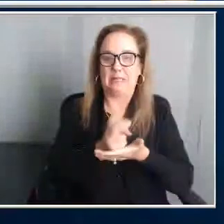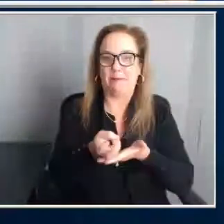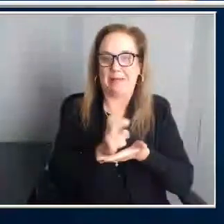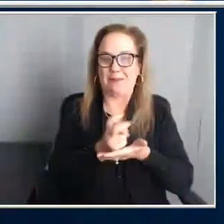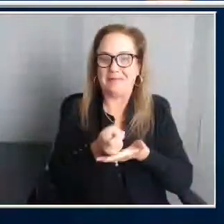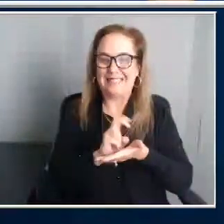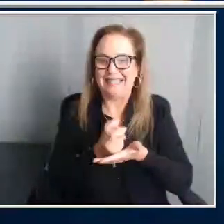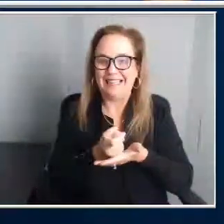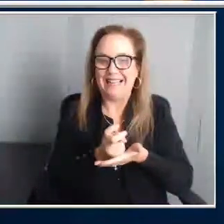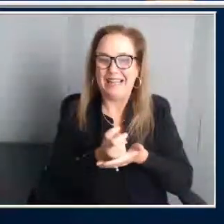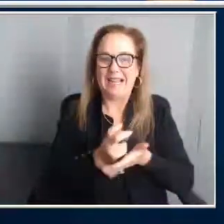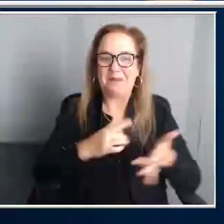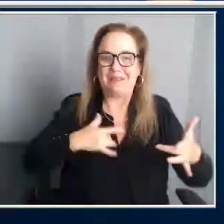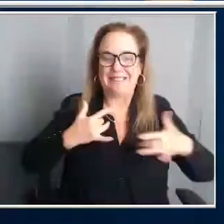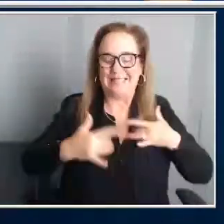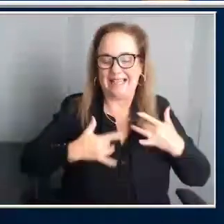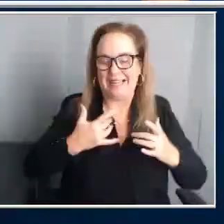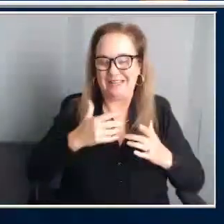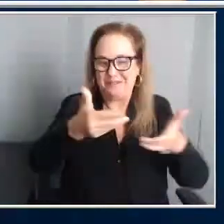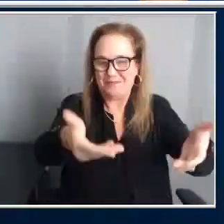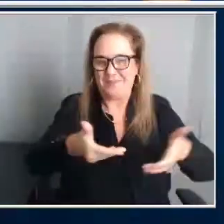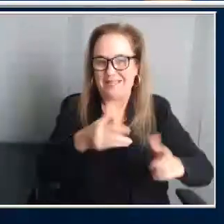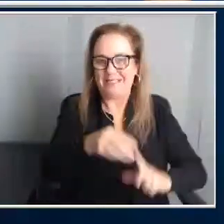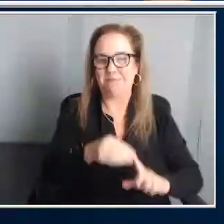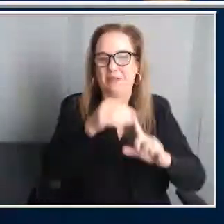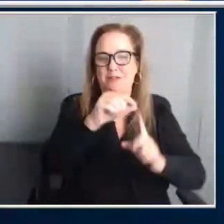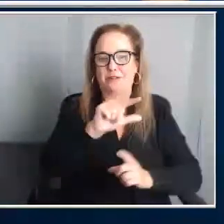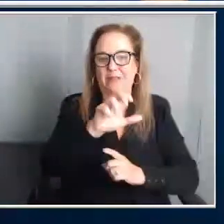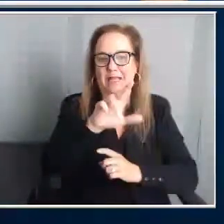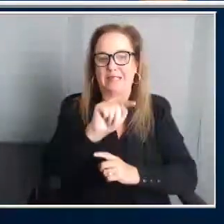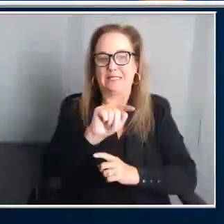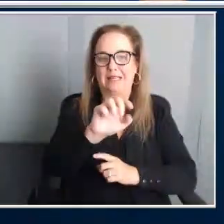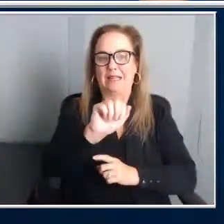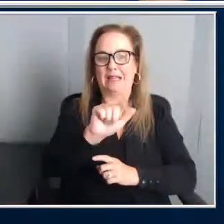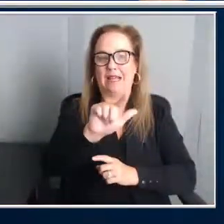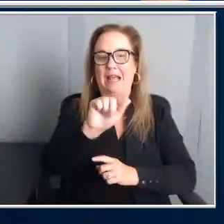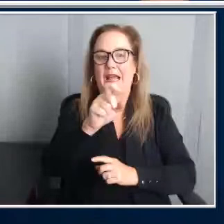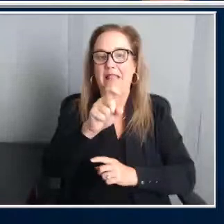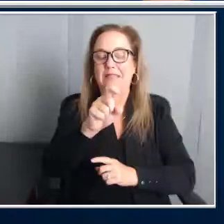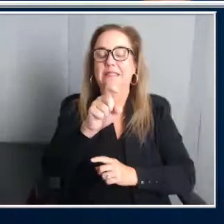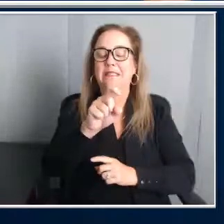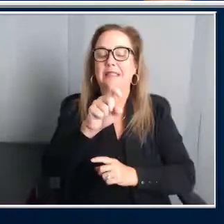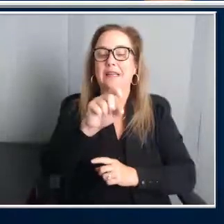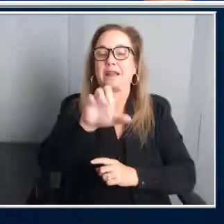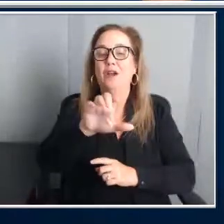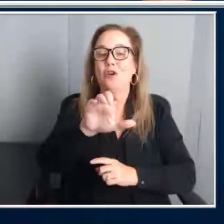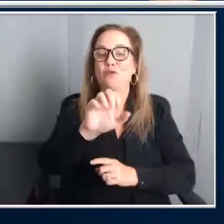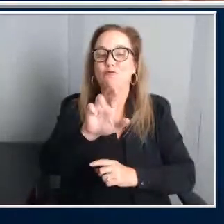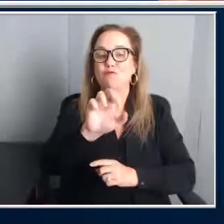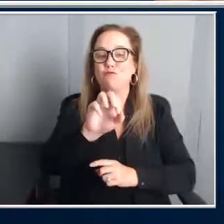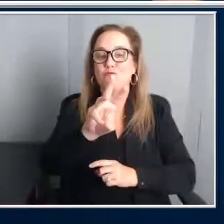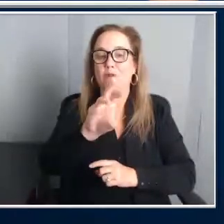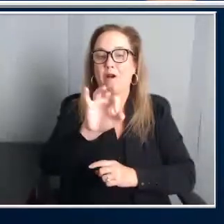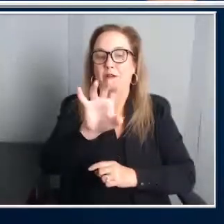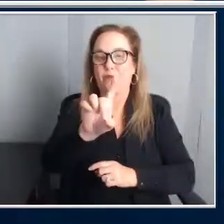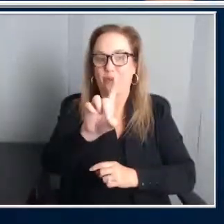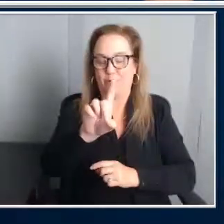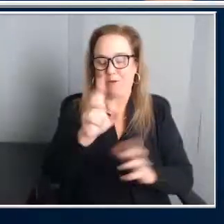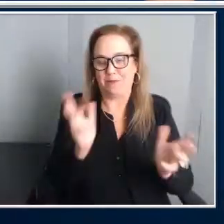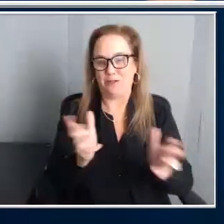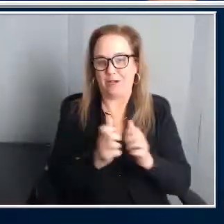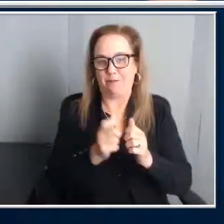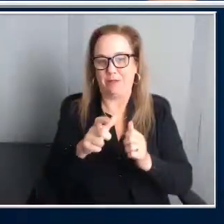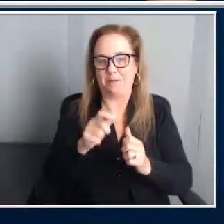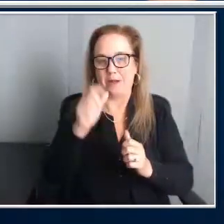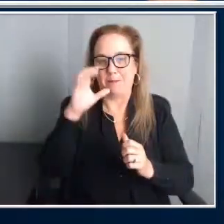to welcome some very special guests this morning. We have Alex Crawford with us, who lives with epilepsy, and he's wonderful. We've been chatting about pirates